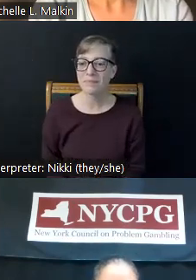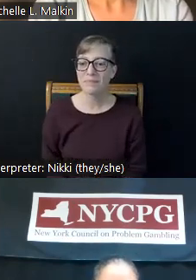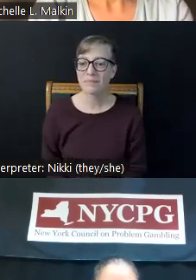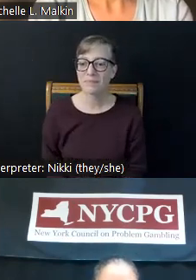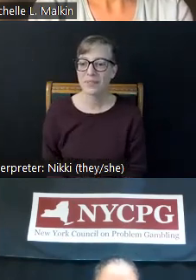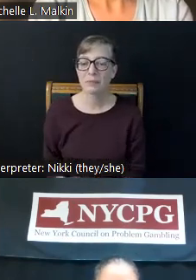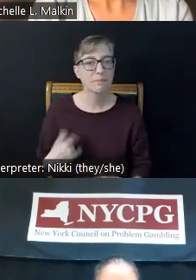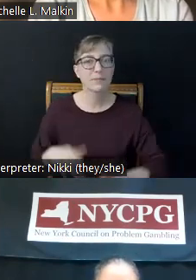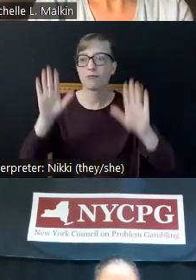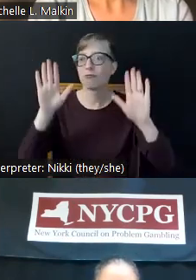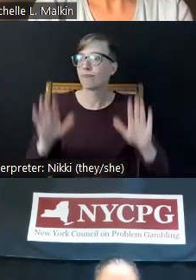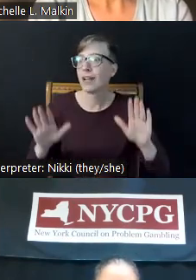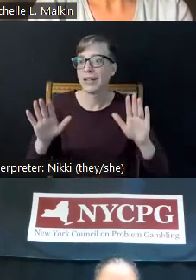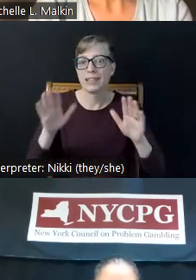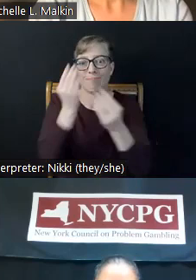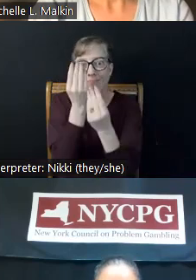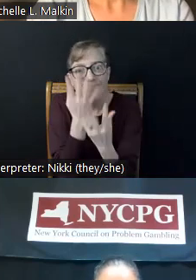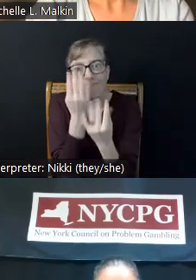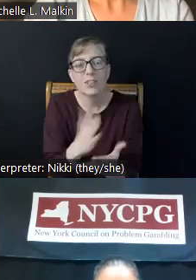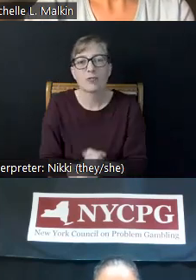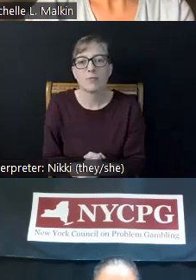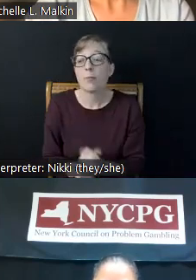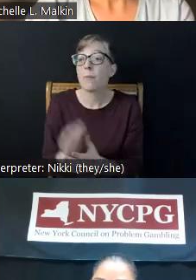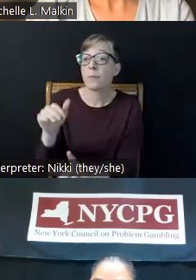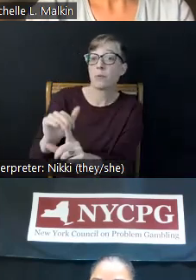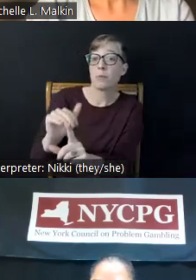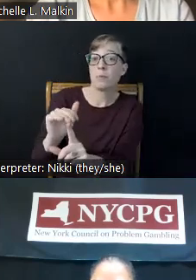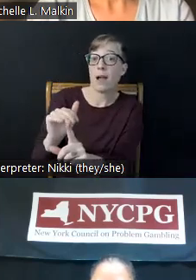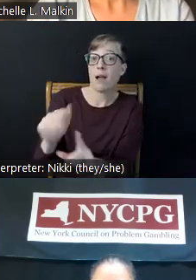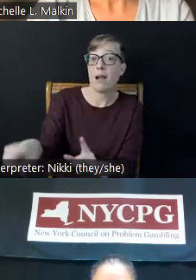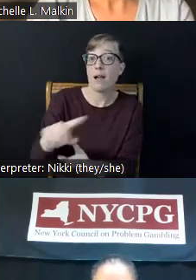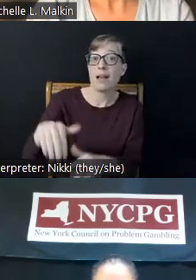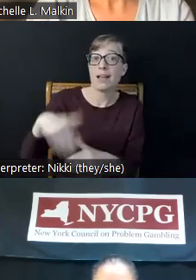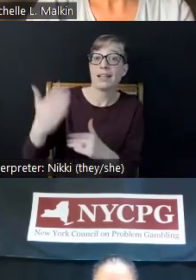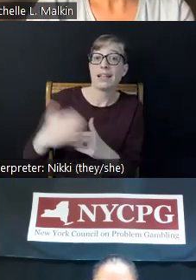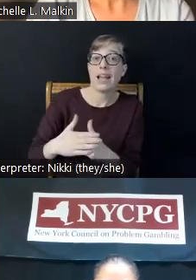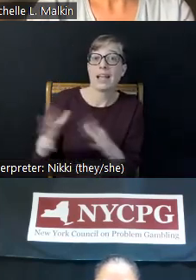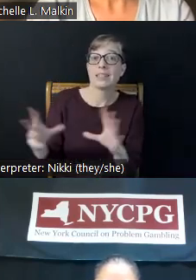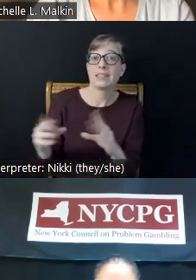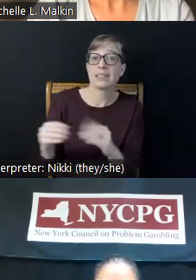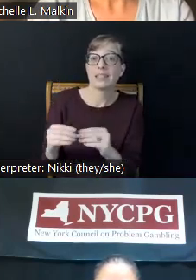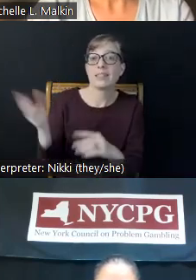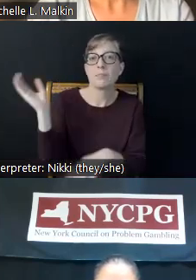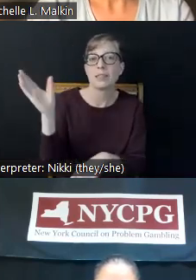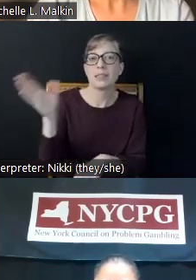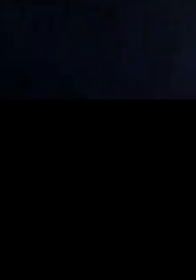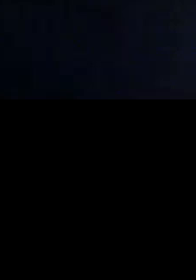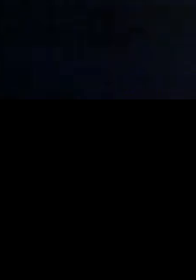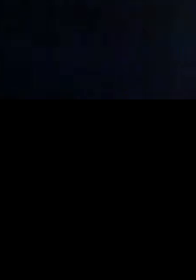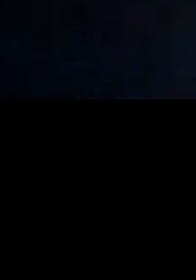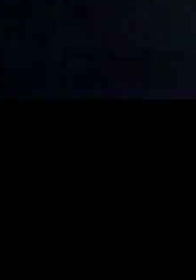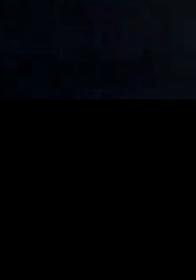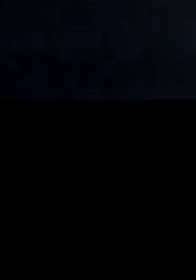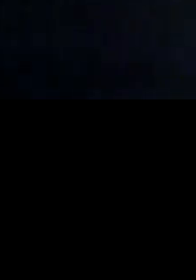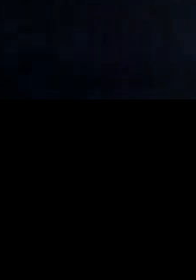information. I just want to remind everyone, our next session will begin at 3:30 p.m. and that will be Journey to